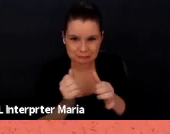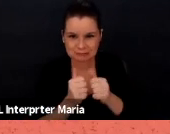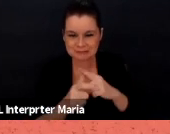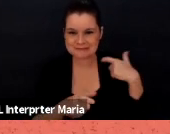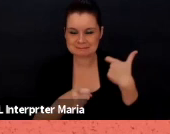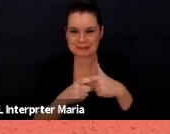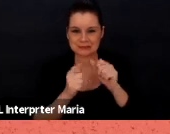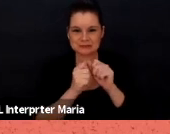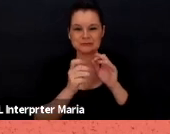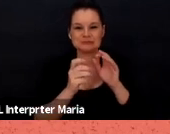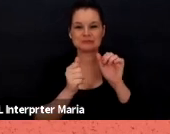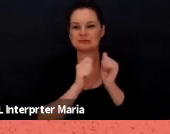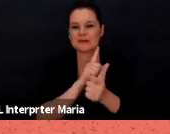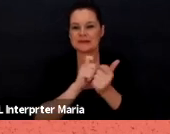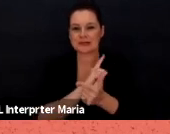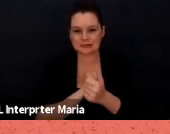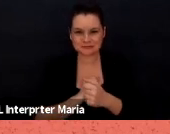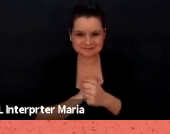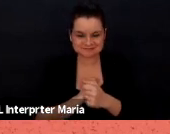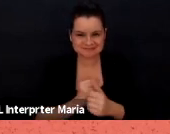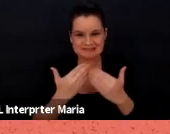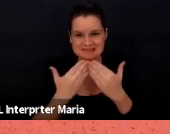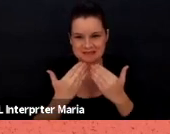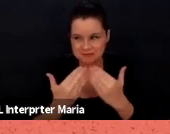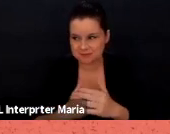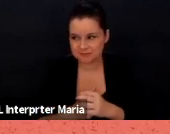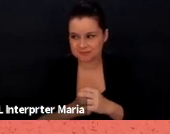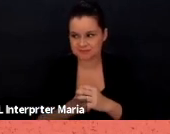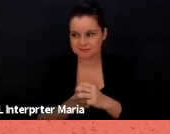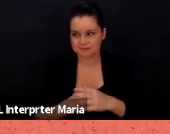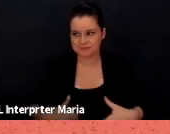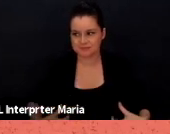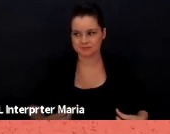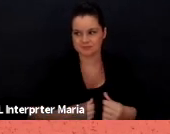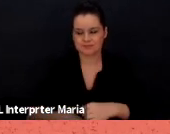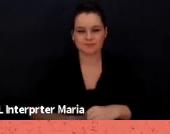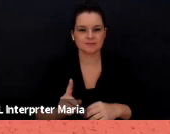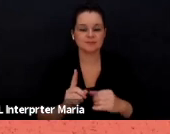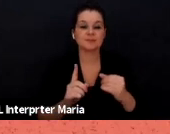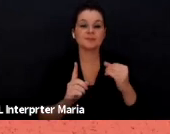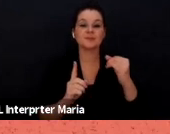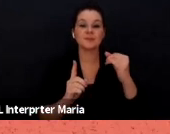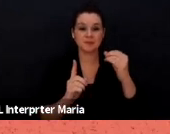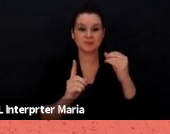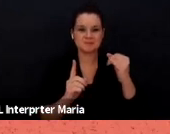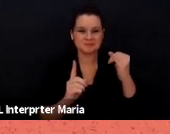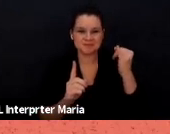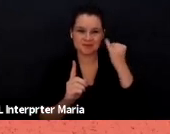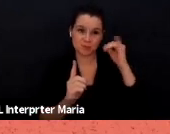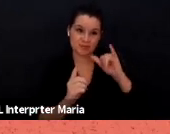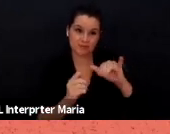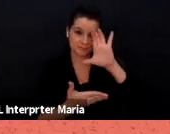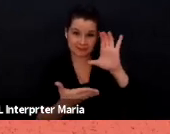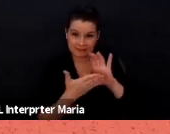much. Thank you, Meghna. Yeah, thank you. Thank you for that, Denise. So in that belief